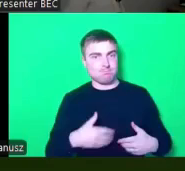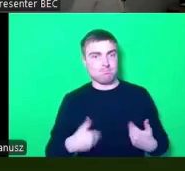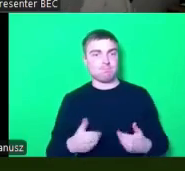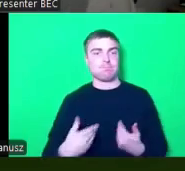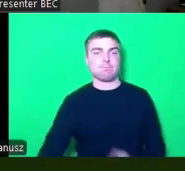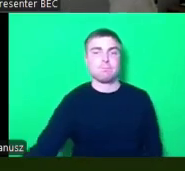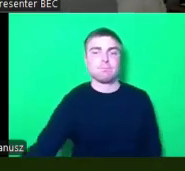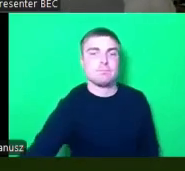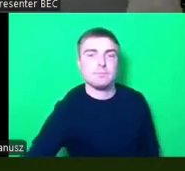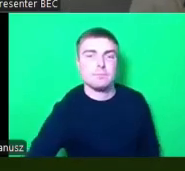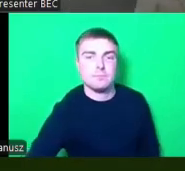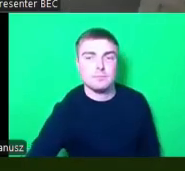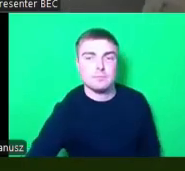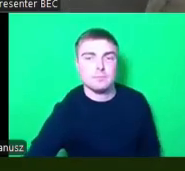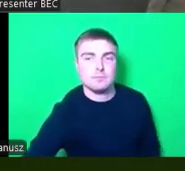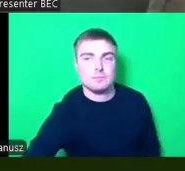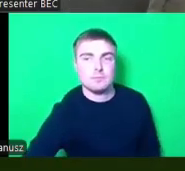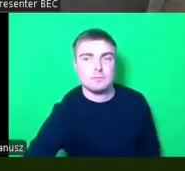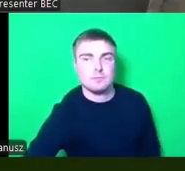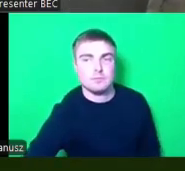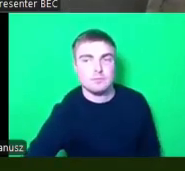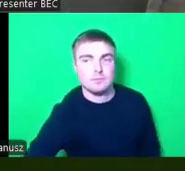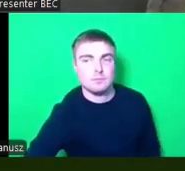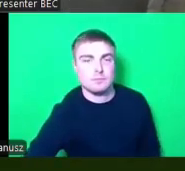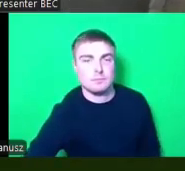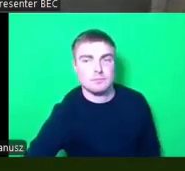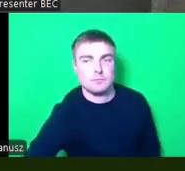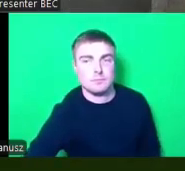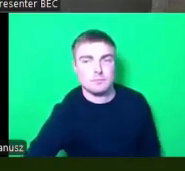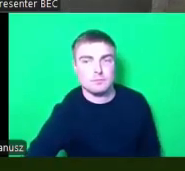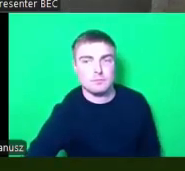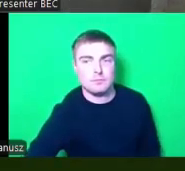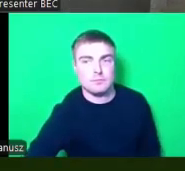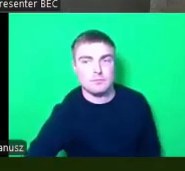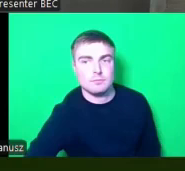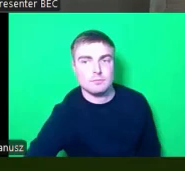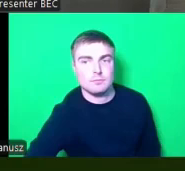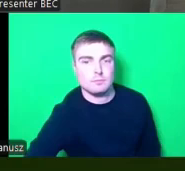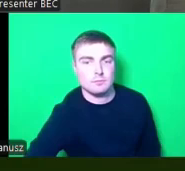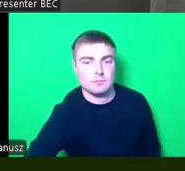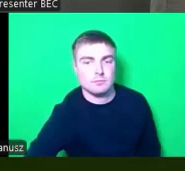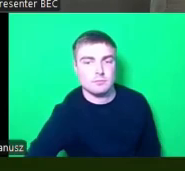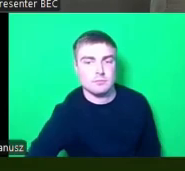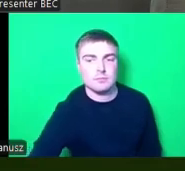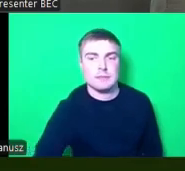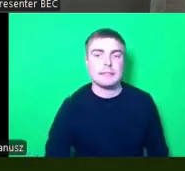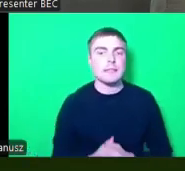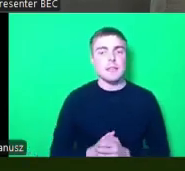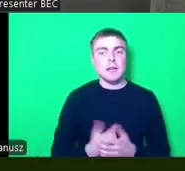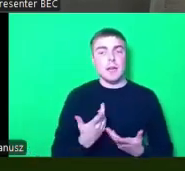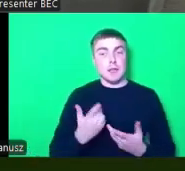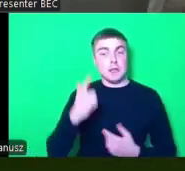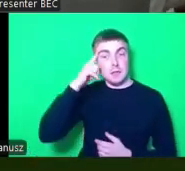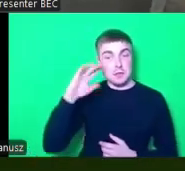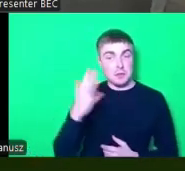What does it mean, this perceived biodiversity? So it's not directly related to tree species